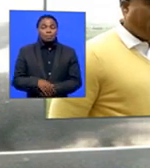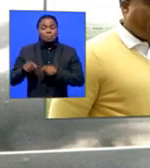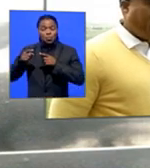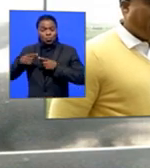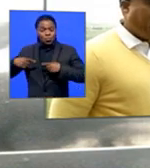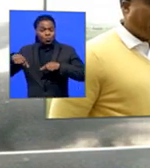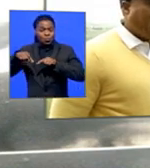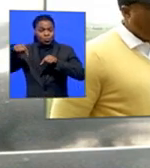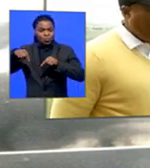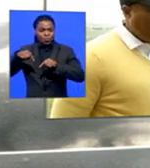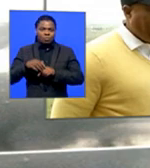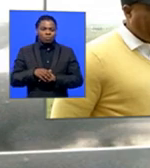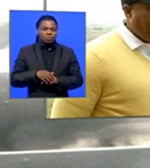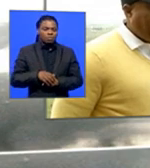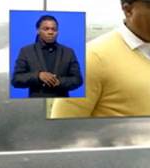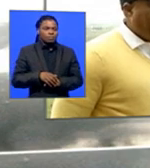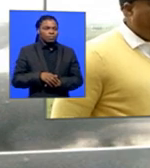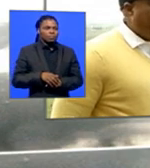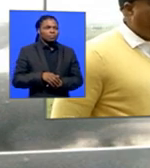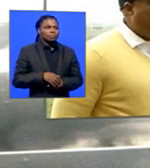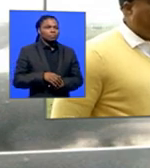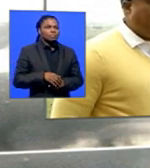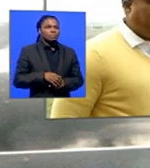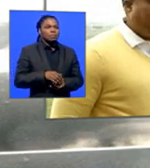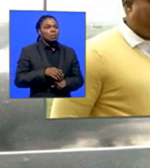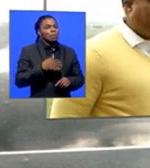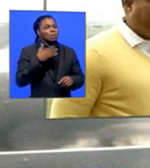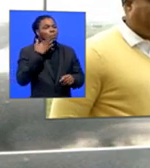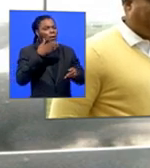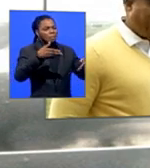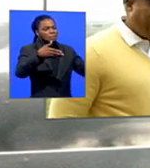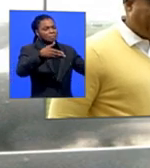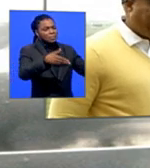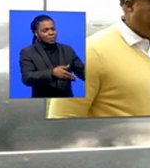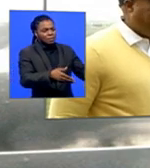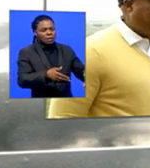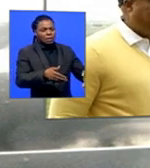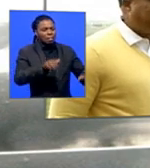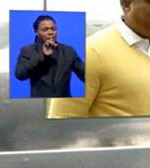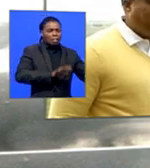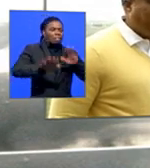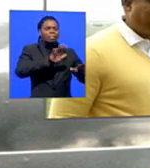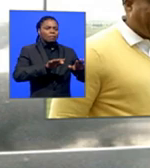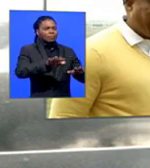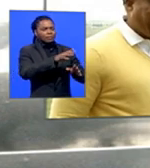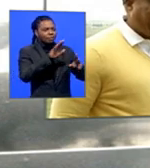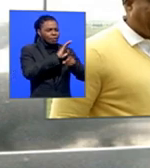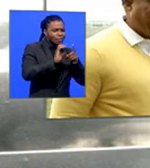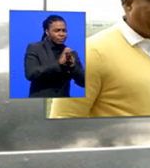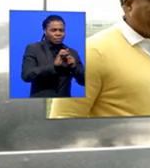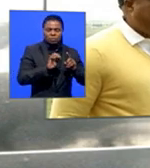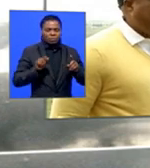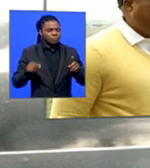azifuni into kubana xa kusenziwa lo msebenzi kubekho izinto ezawuphazamisana namasiko nezithethe